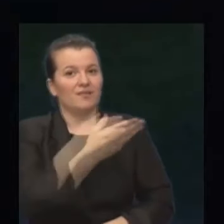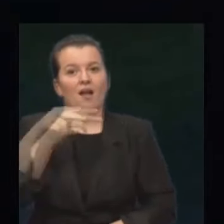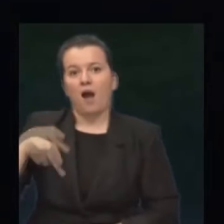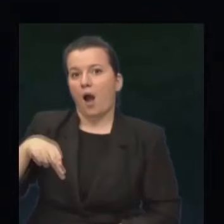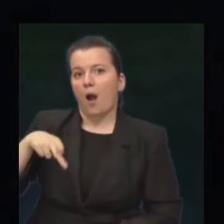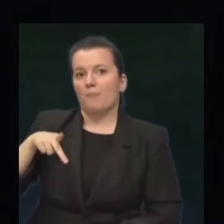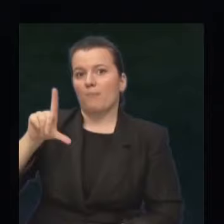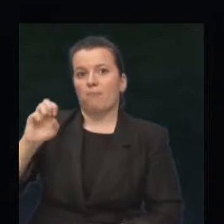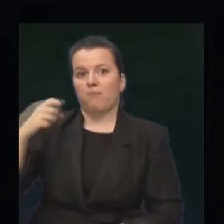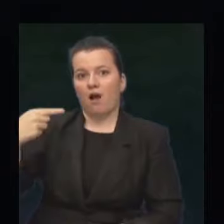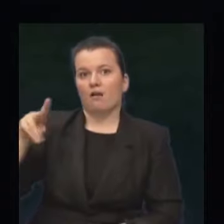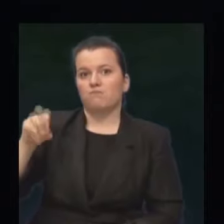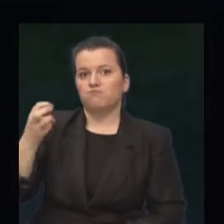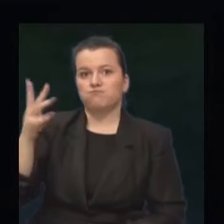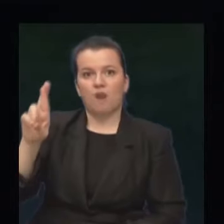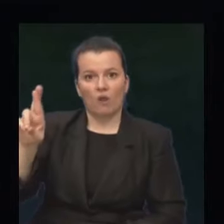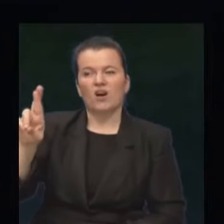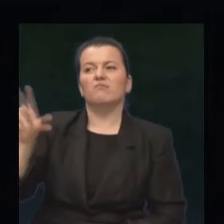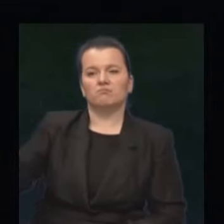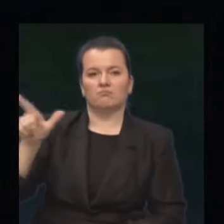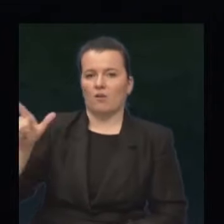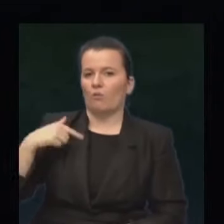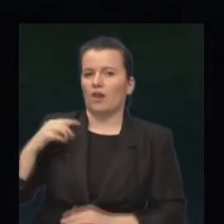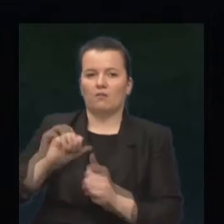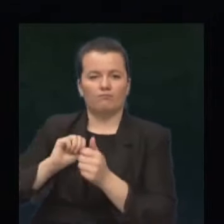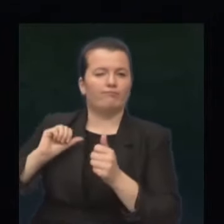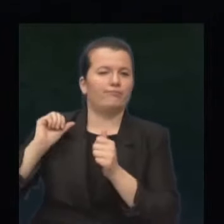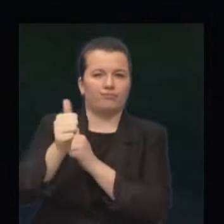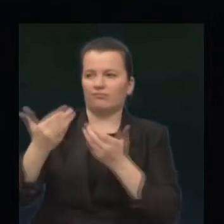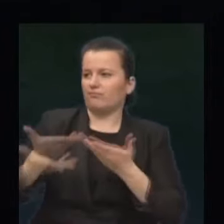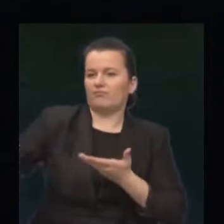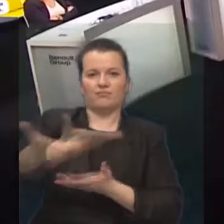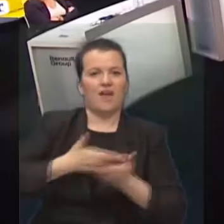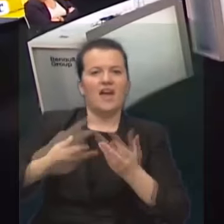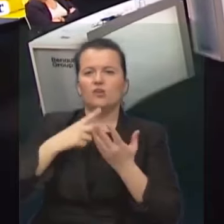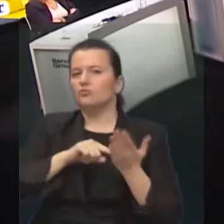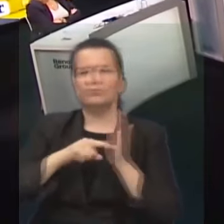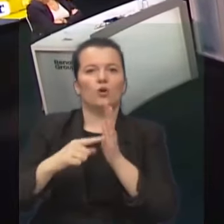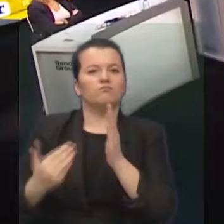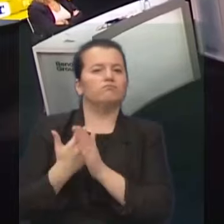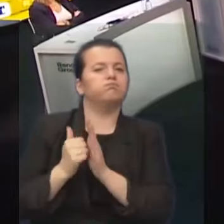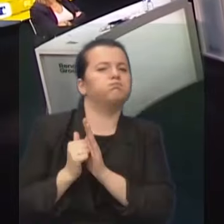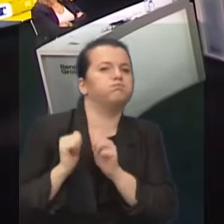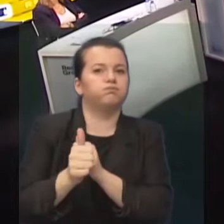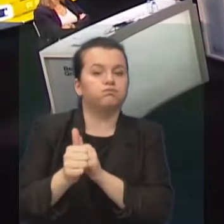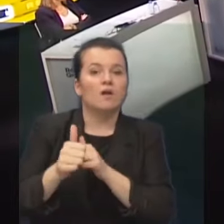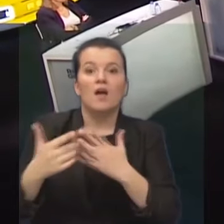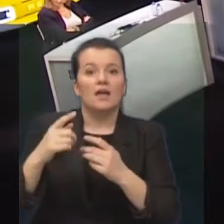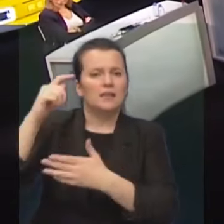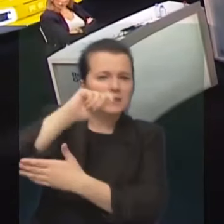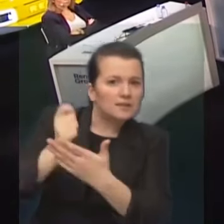state-of-the-art activities and R&D to manufacture and design